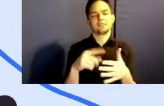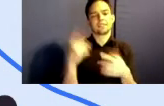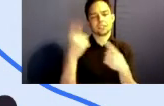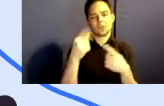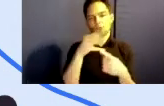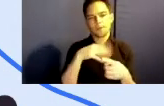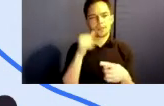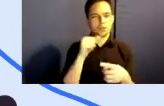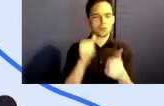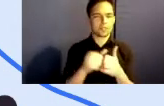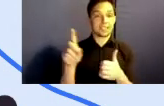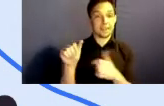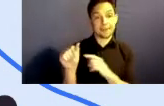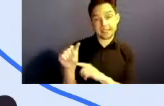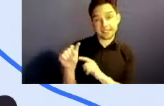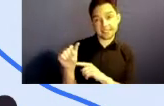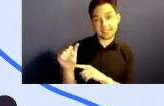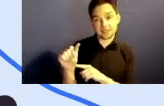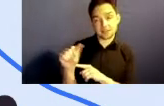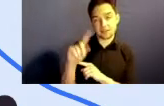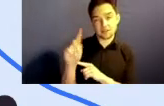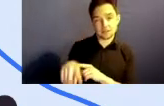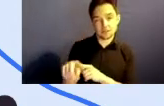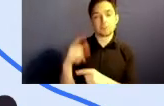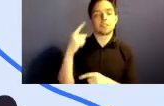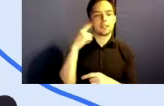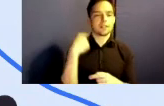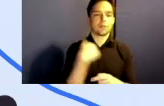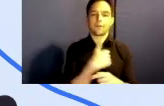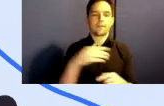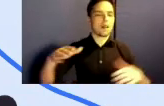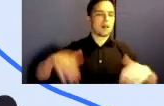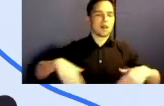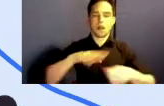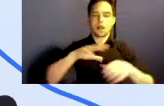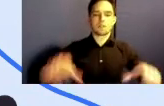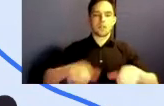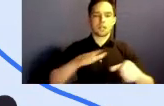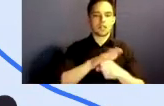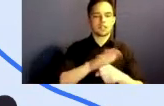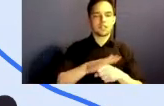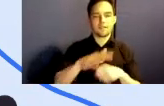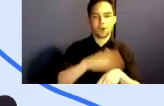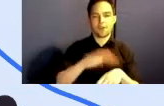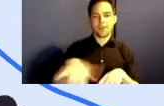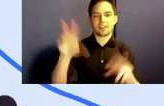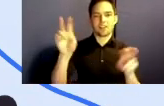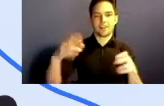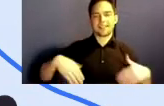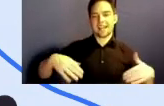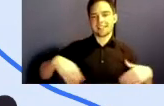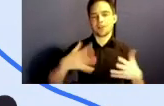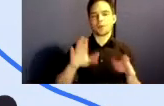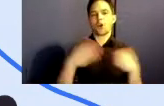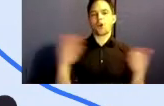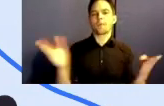with disabilities? And I think we have not done enough on this yet. So I'd like to open up